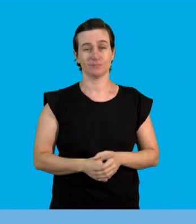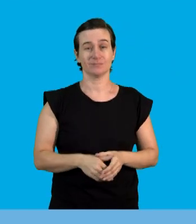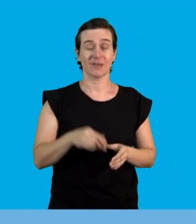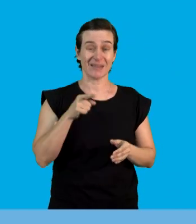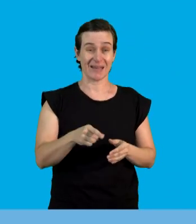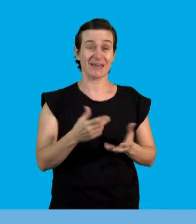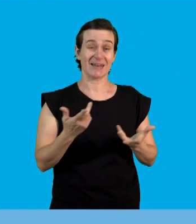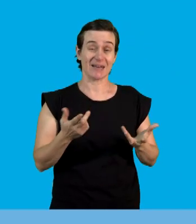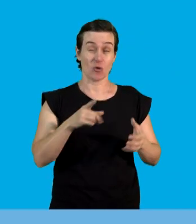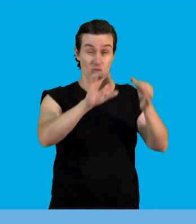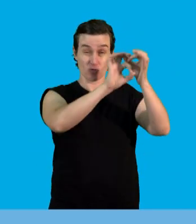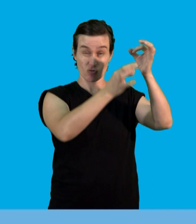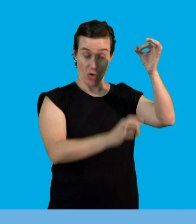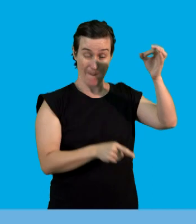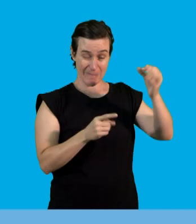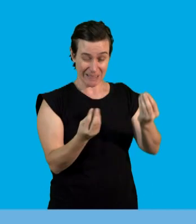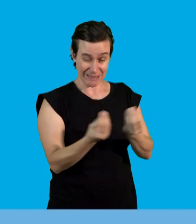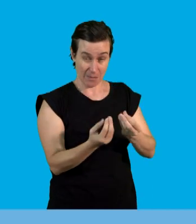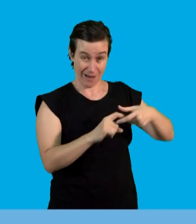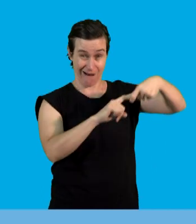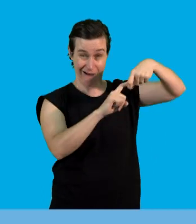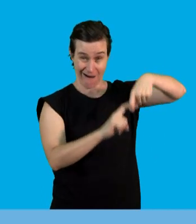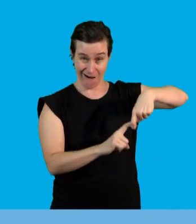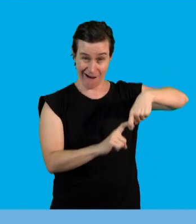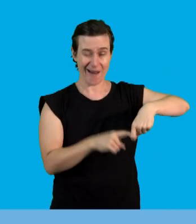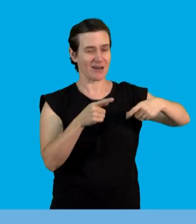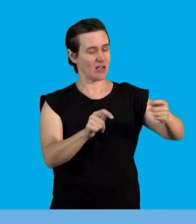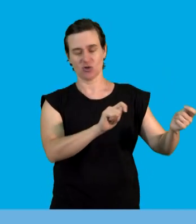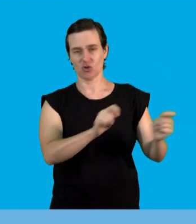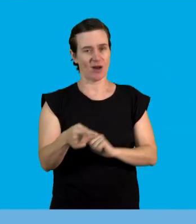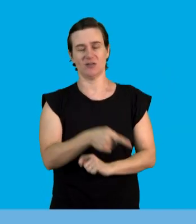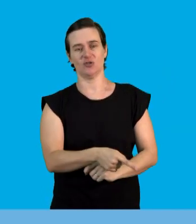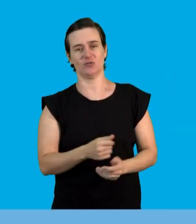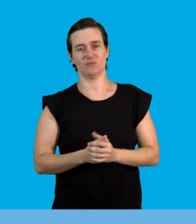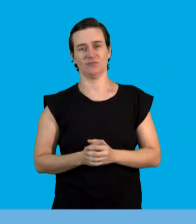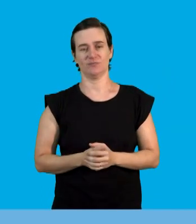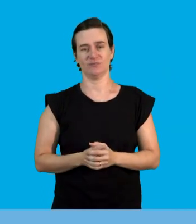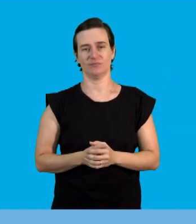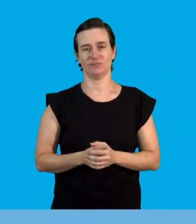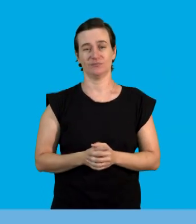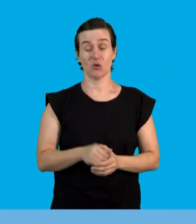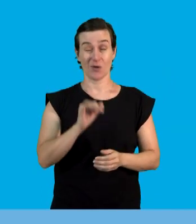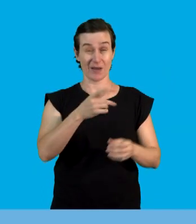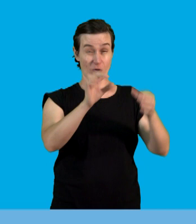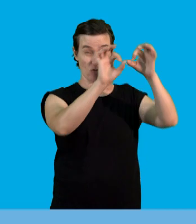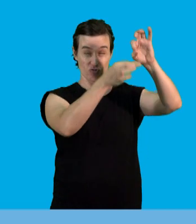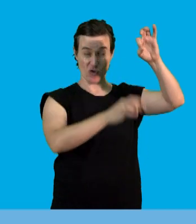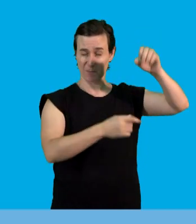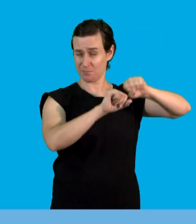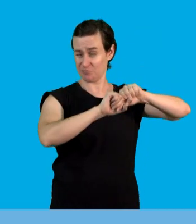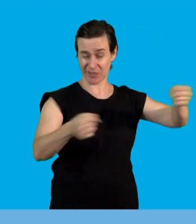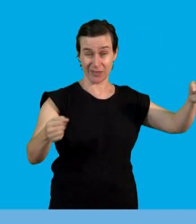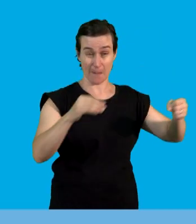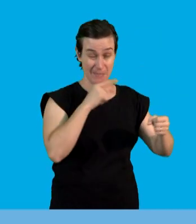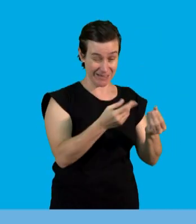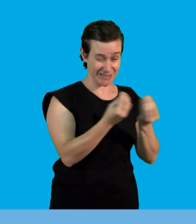combination of the rope and object system, it changed. So if the rope breaks